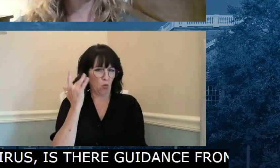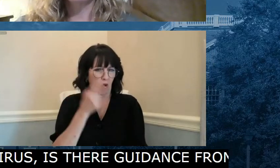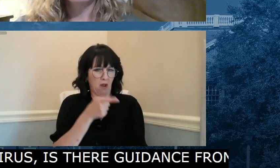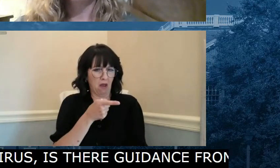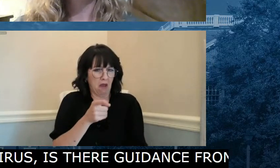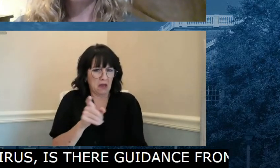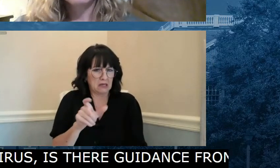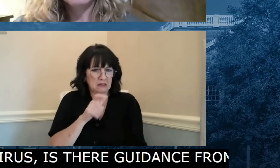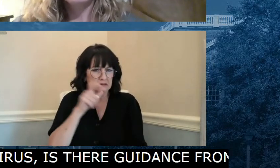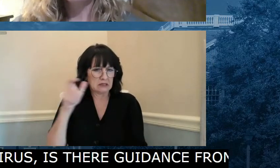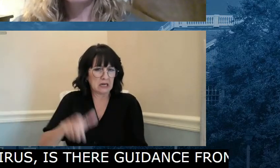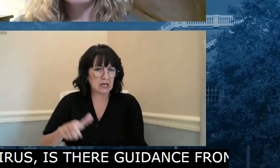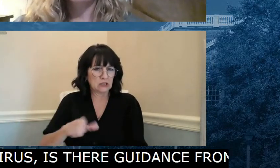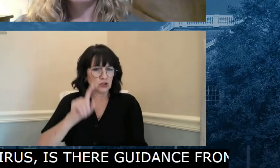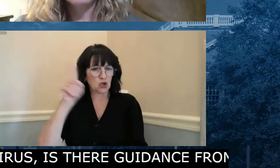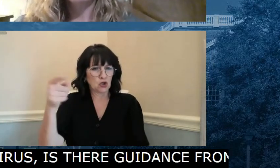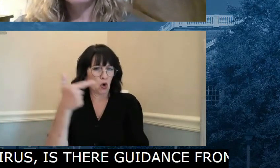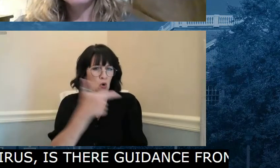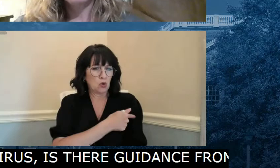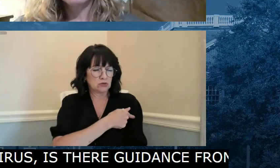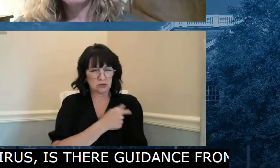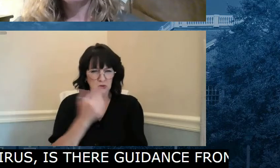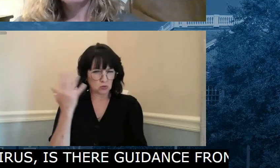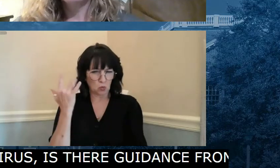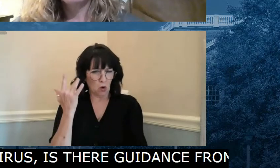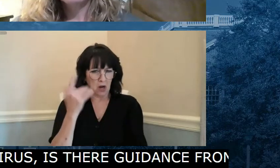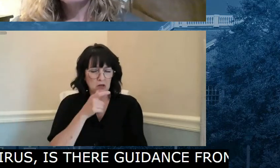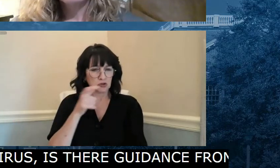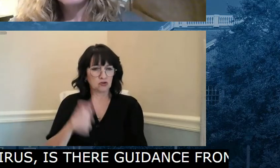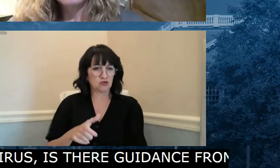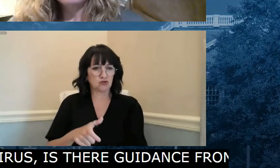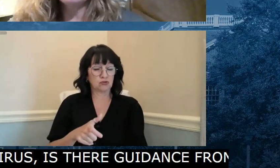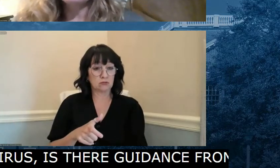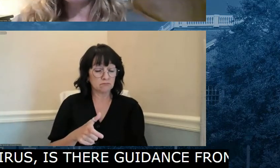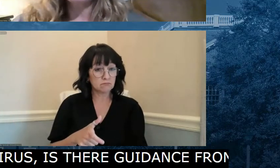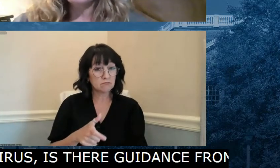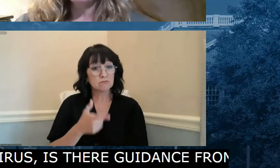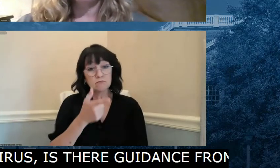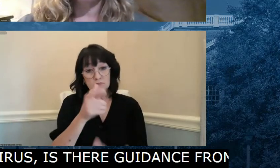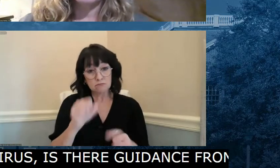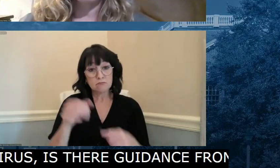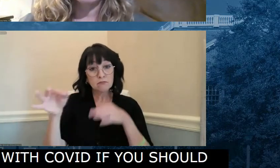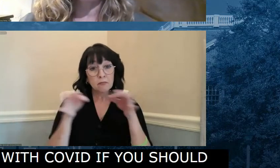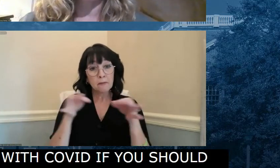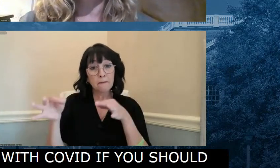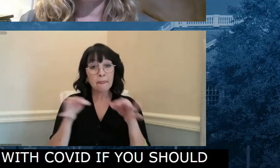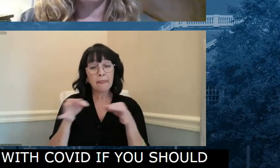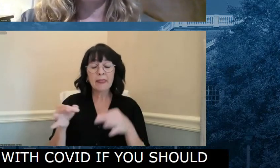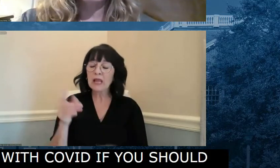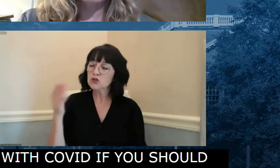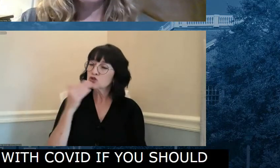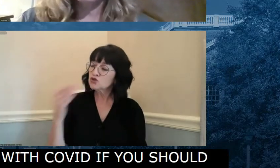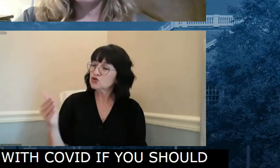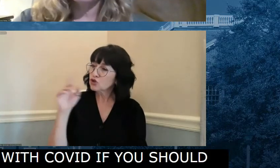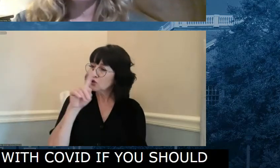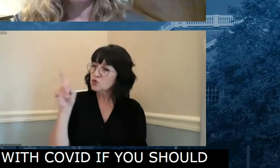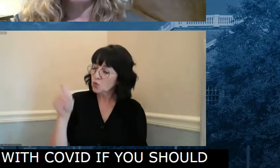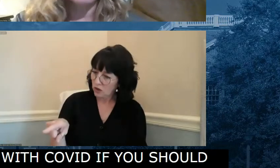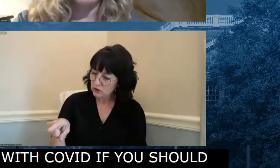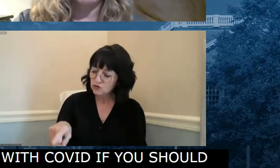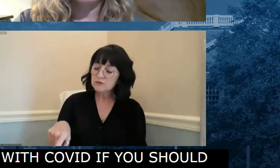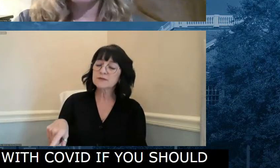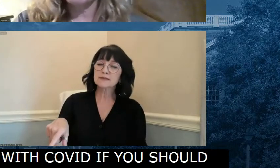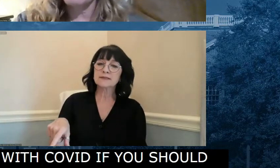COVID, whether you should have the vaccine or not? Yeah, it really is a great question. CDC, again,